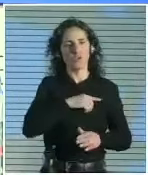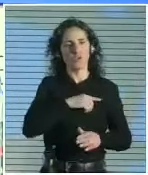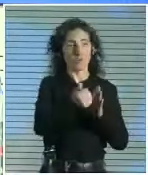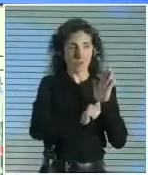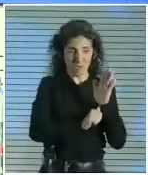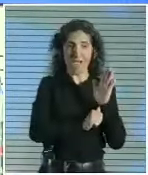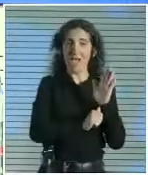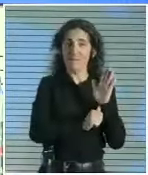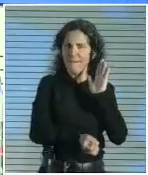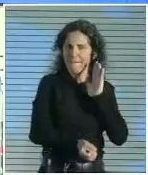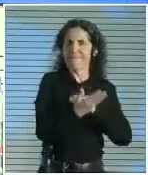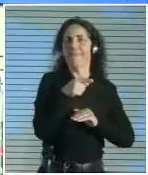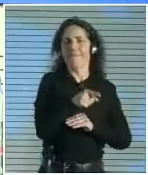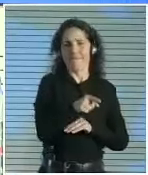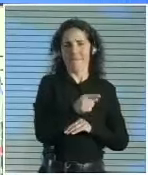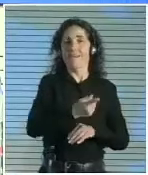at